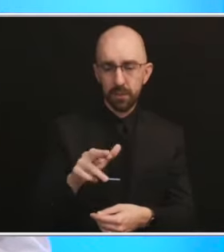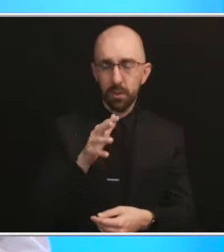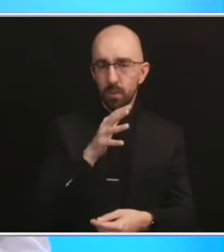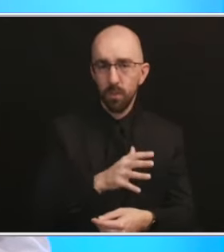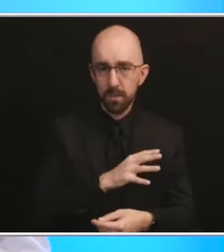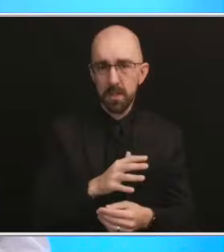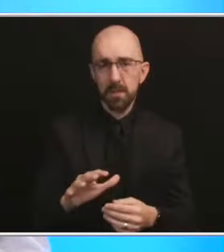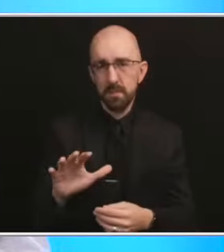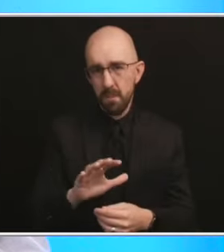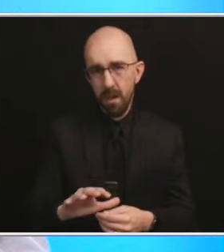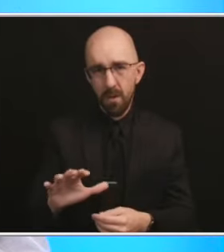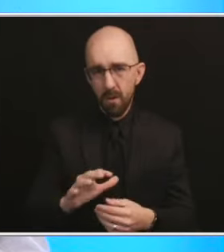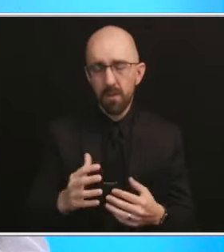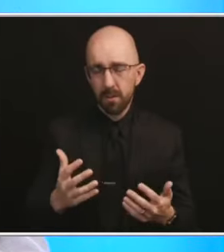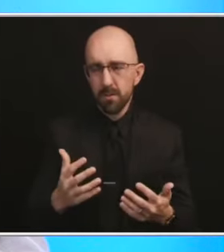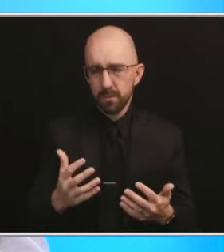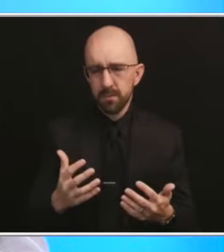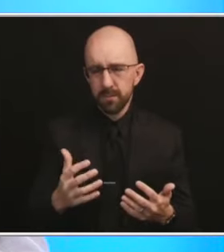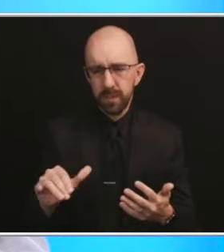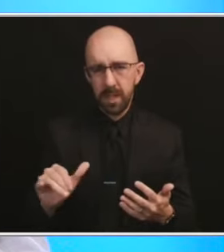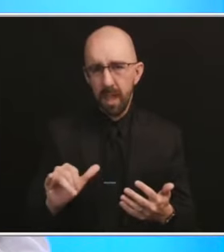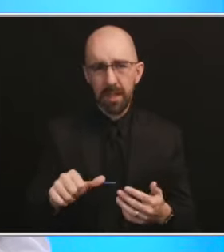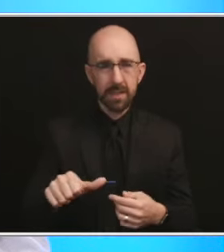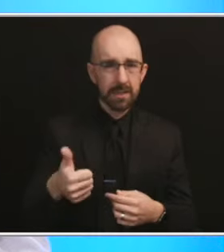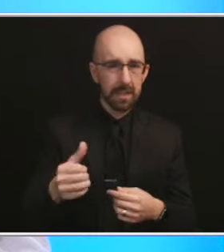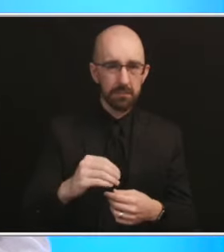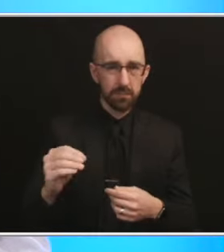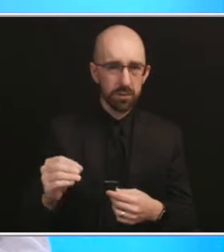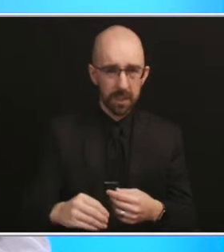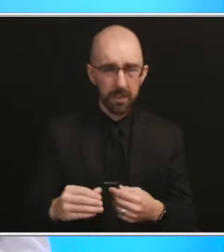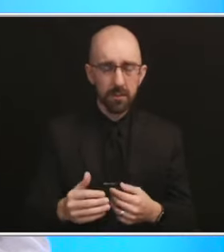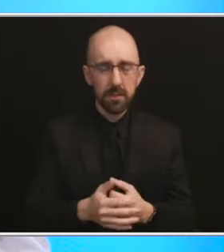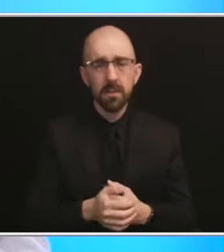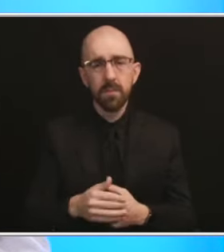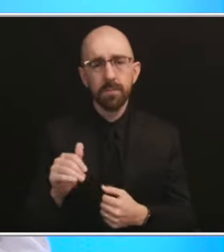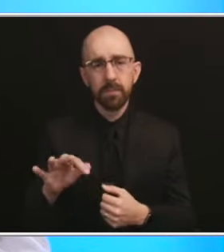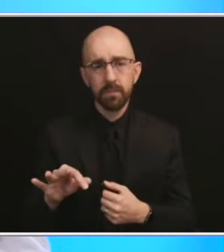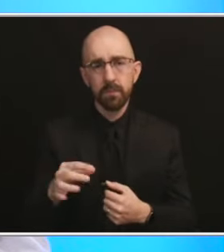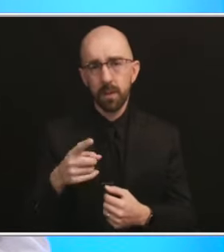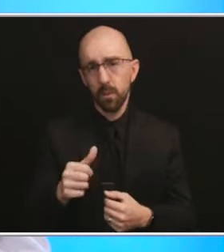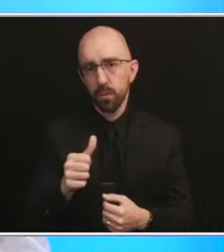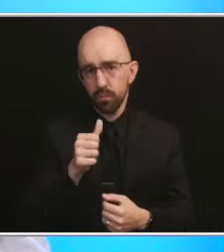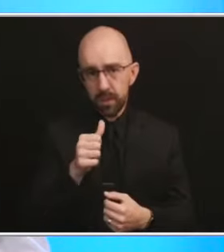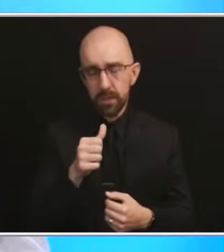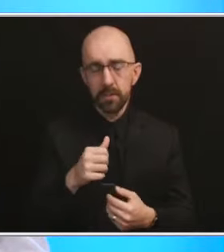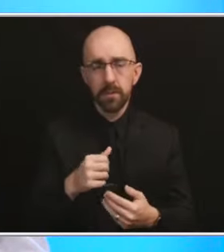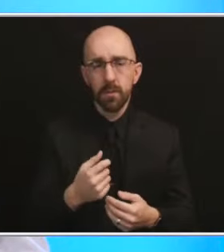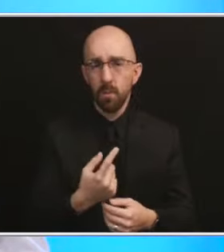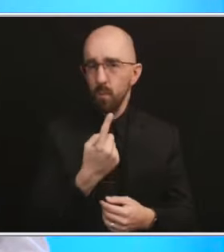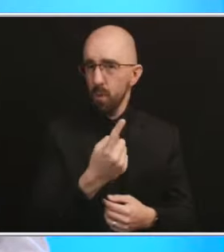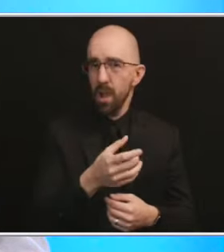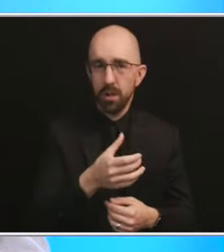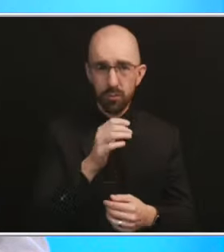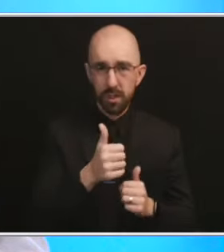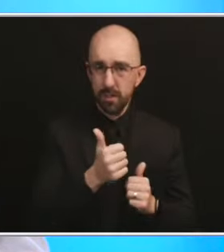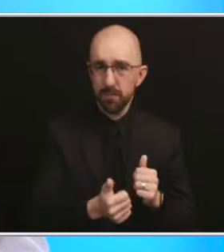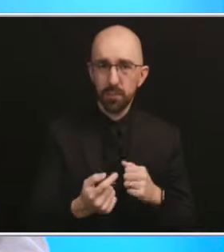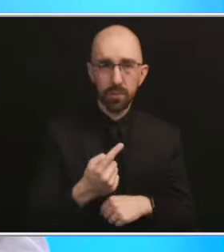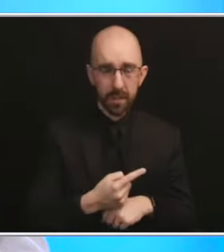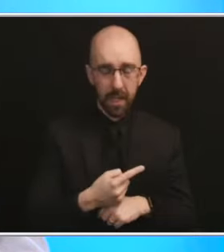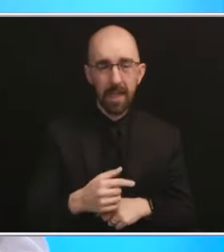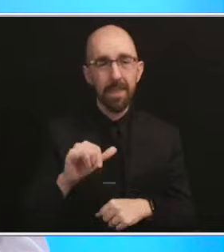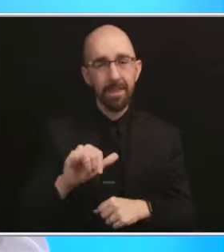about like 10%. And if you drink 1 drink a day, that